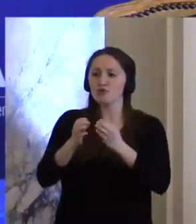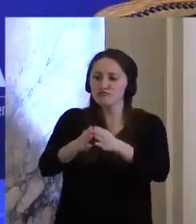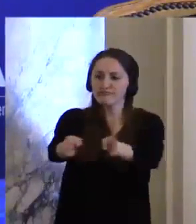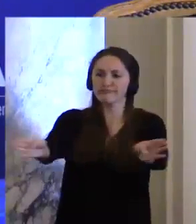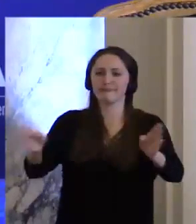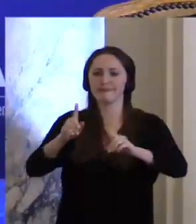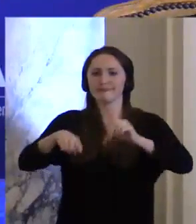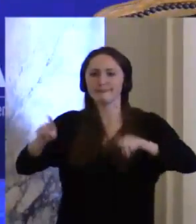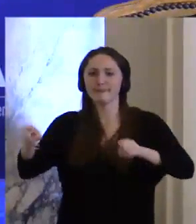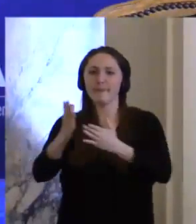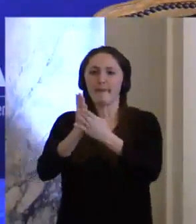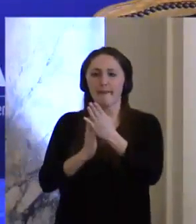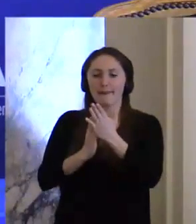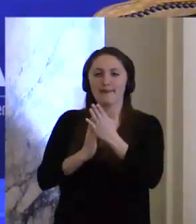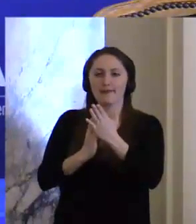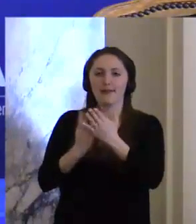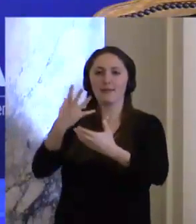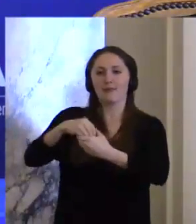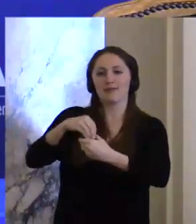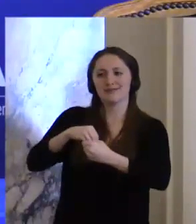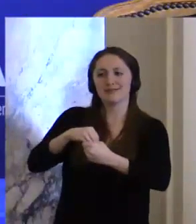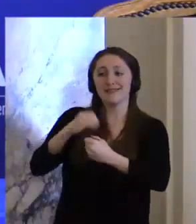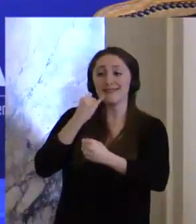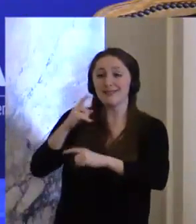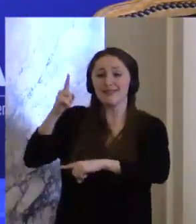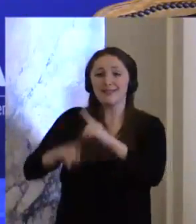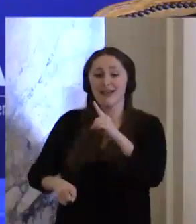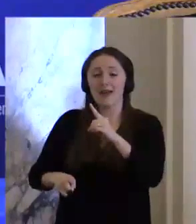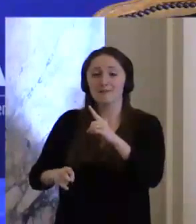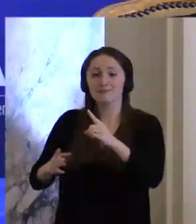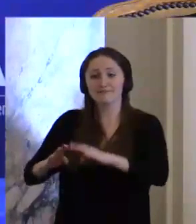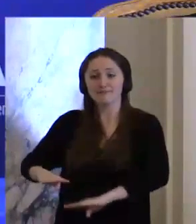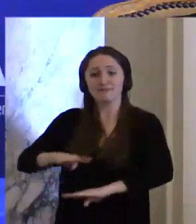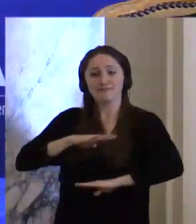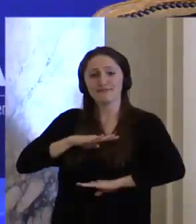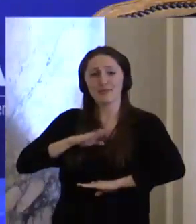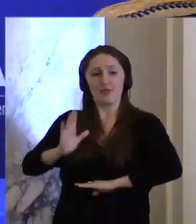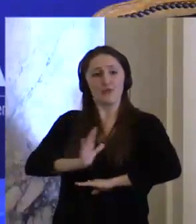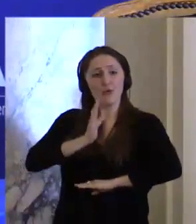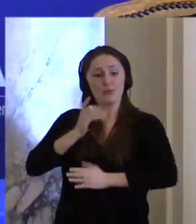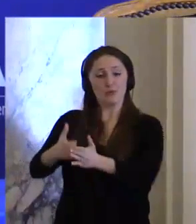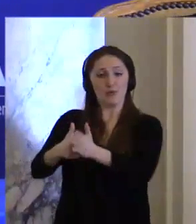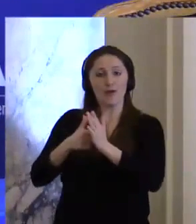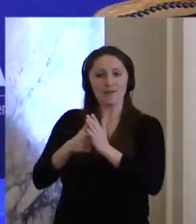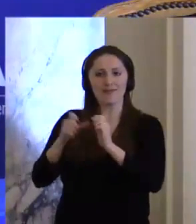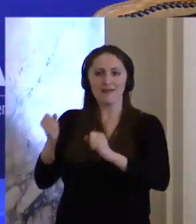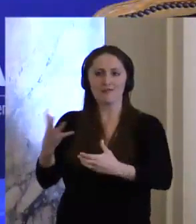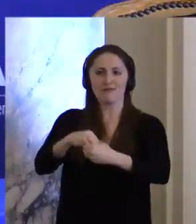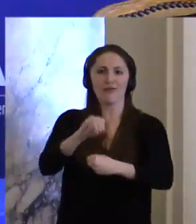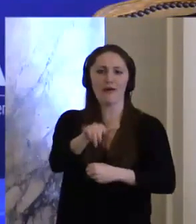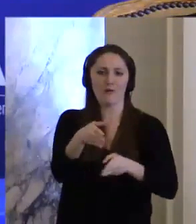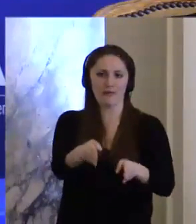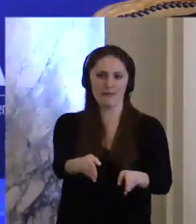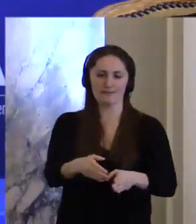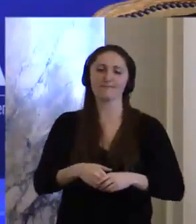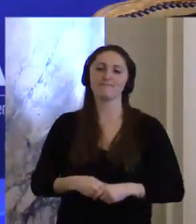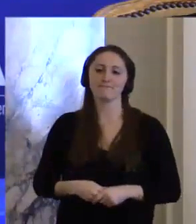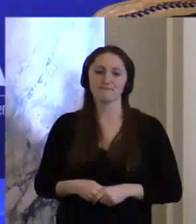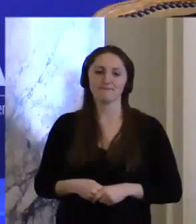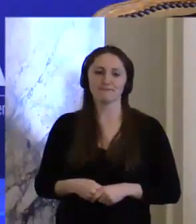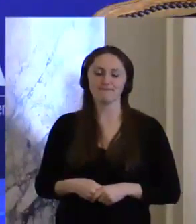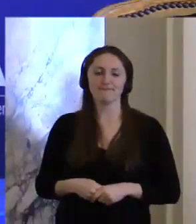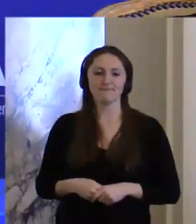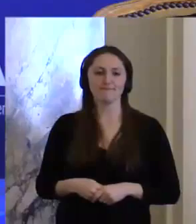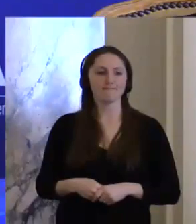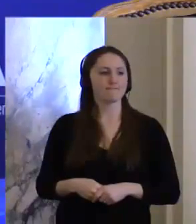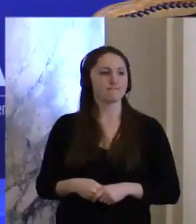cannot meet the formal requirements for participation, like the organizations that are represented here today.